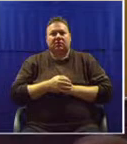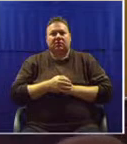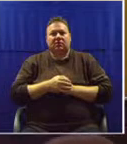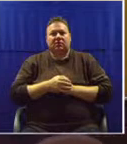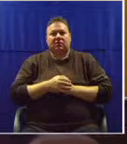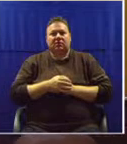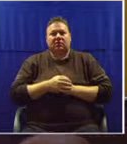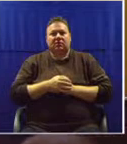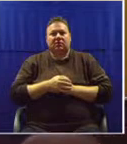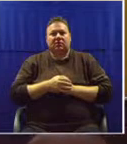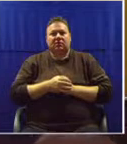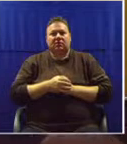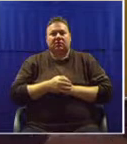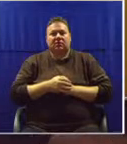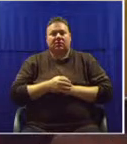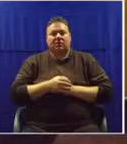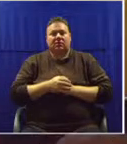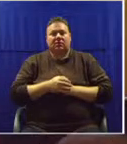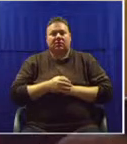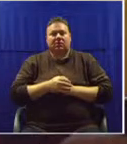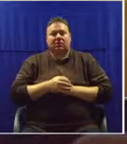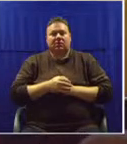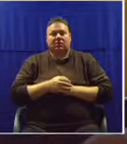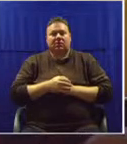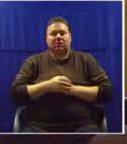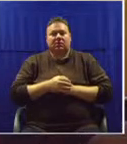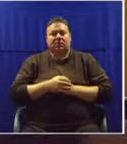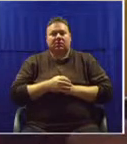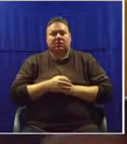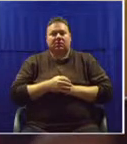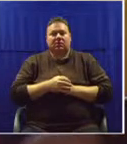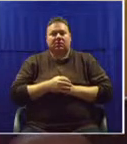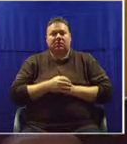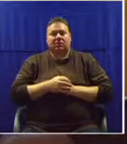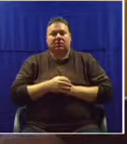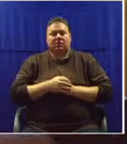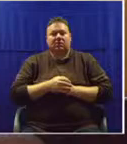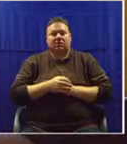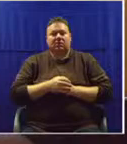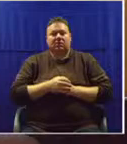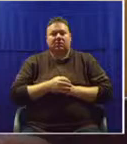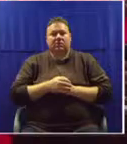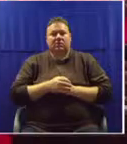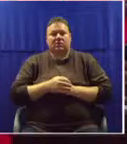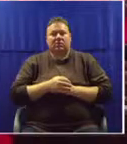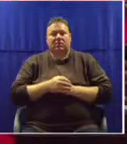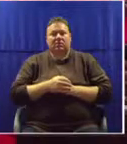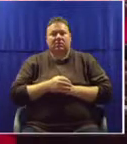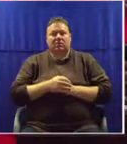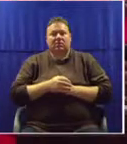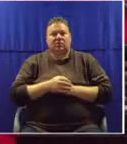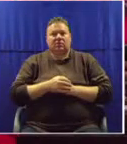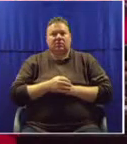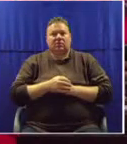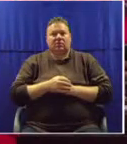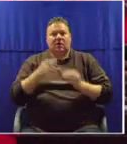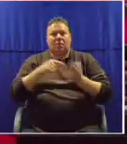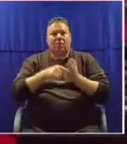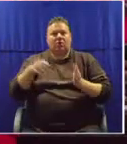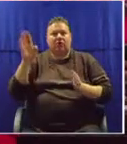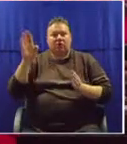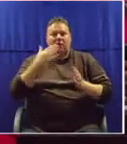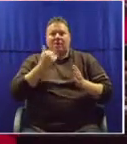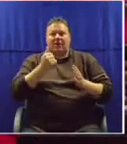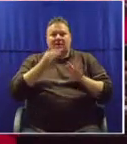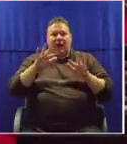Mazoni. On top of my order, Speaker. No. You said the order can't be raised on top of an order. This is an order. Can it be please be allowed to